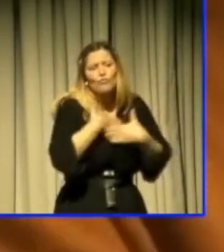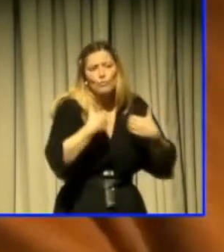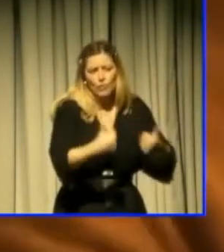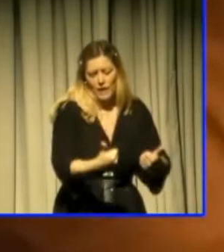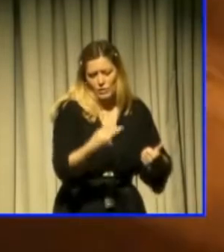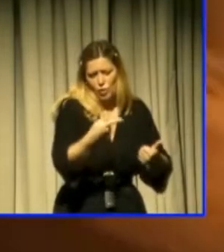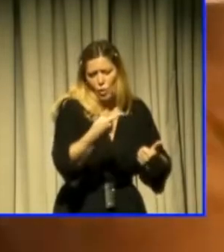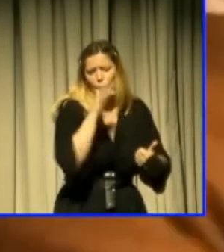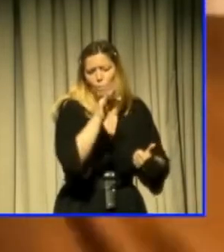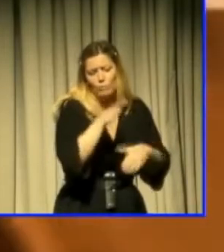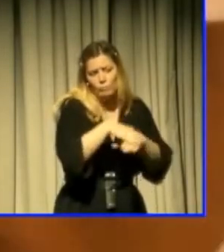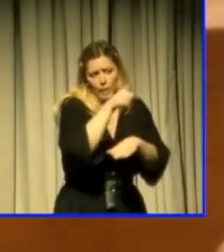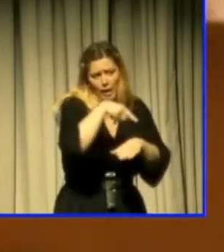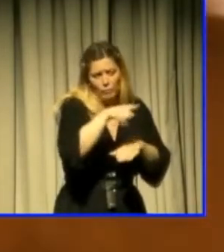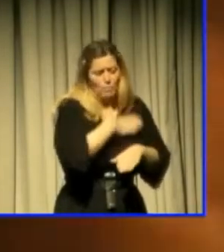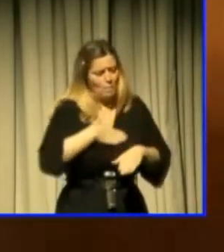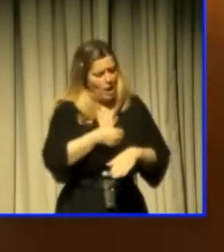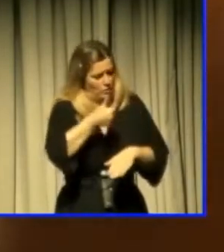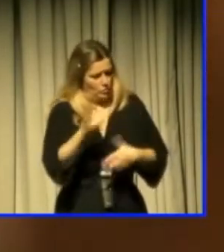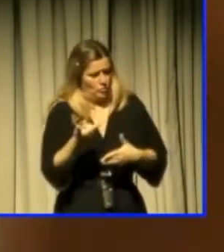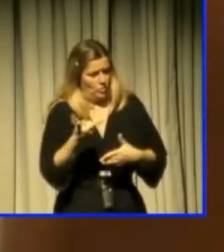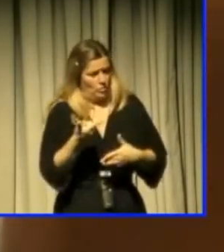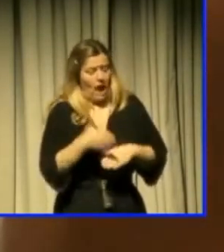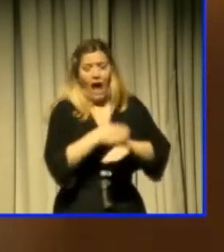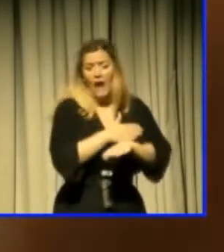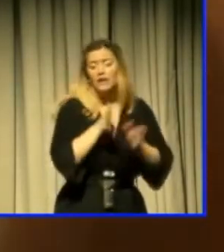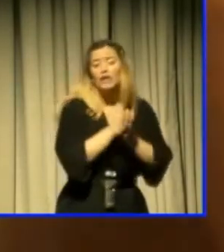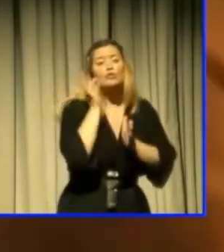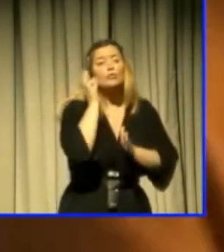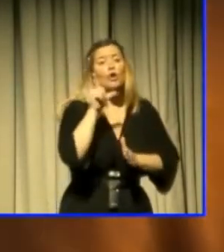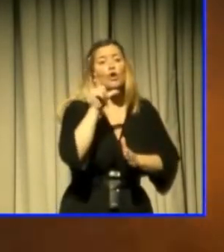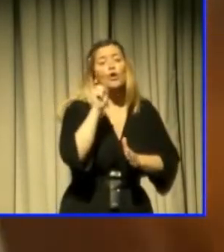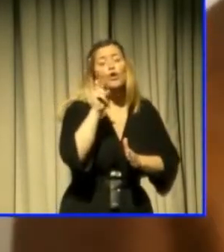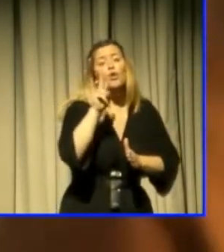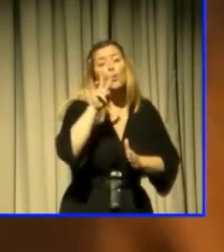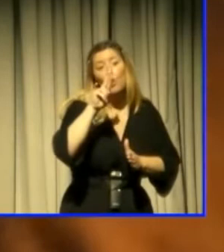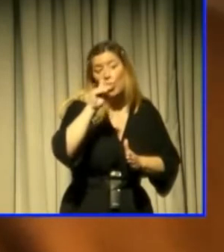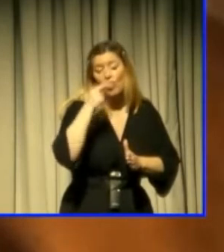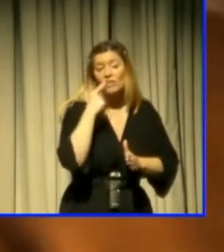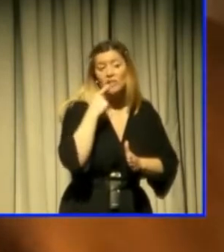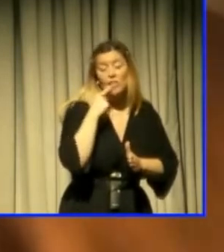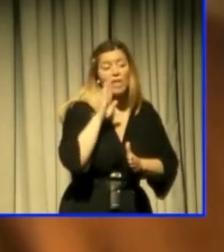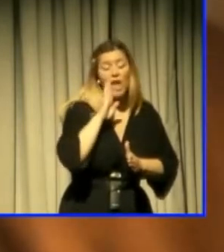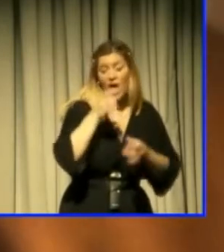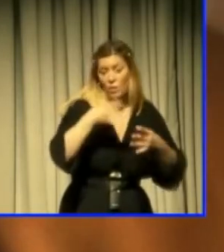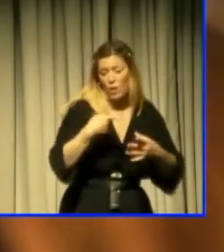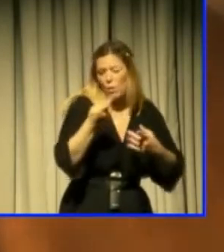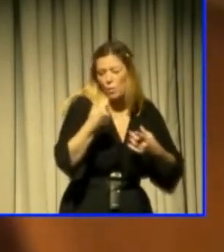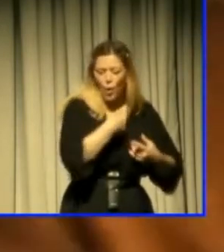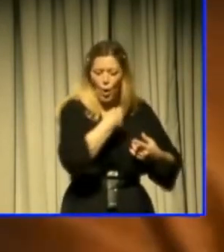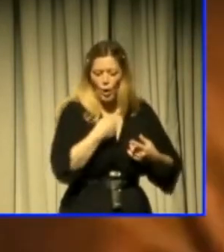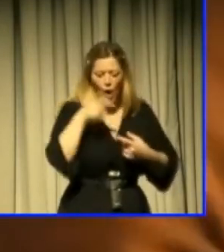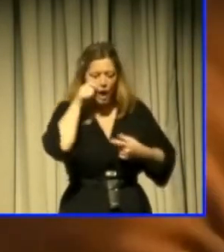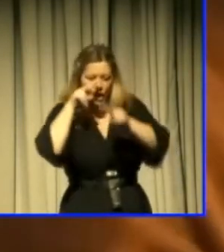was talking about, like the detective kind of. We all have kinds of clues about the future, about new things happening over here.